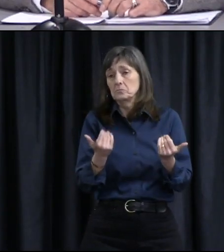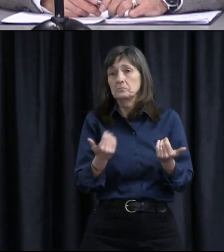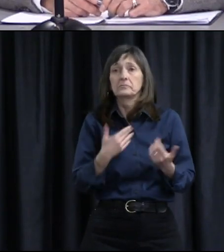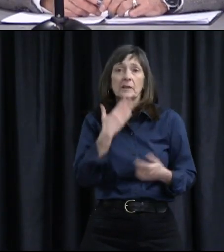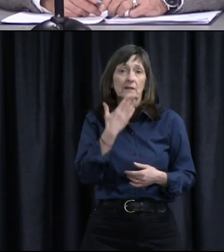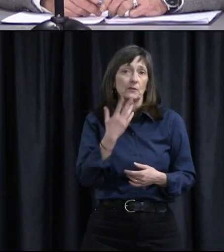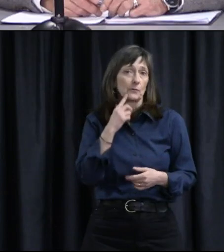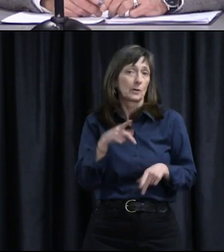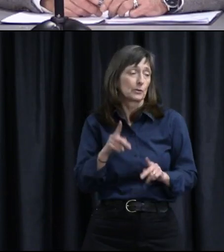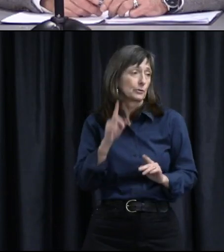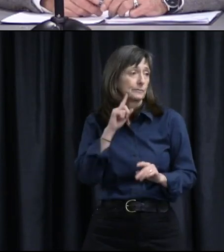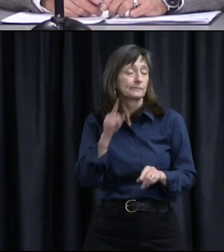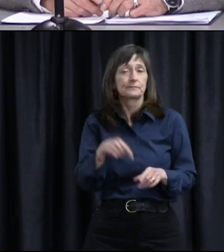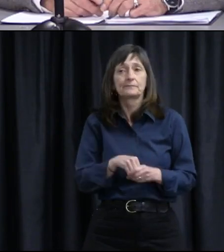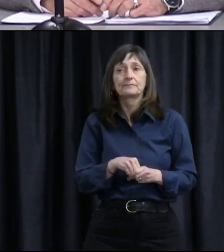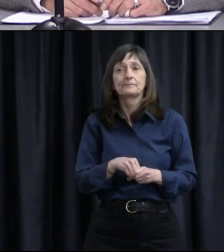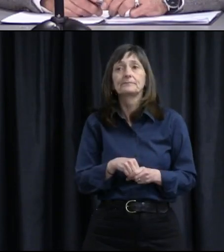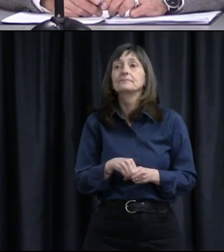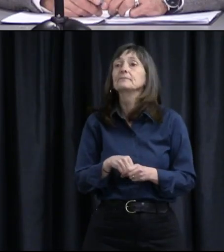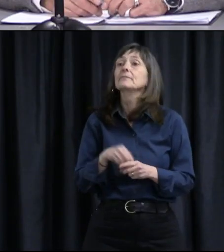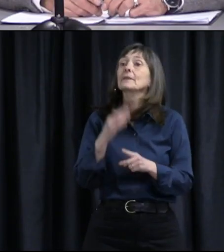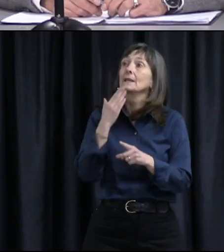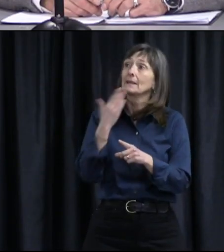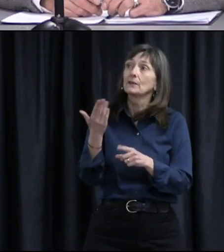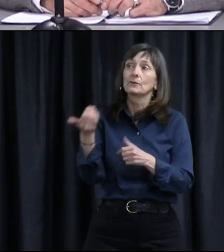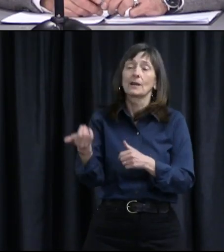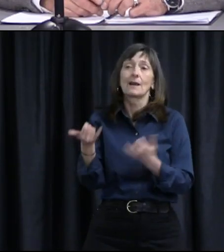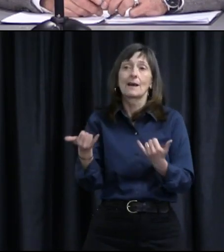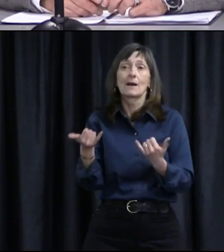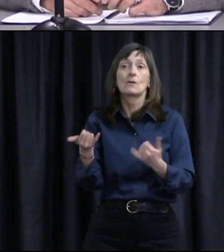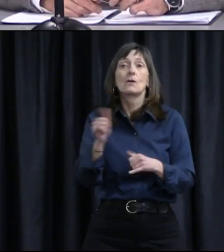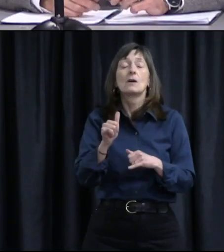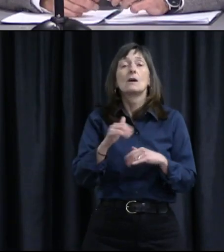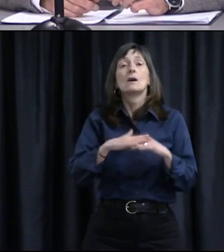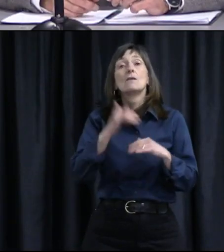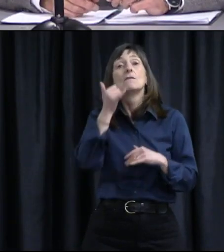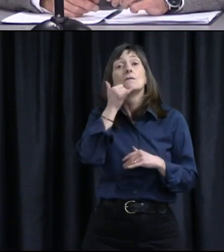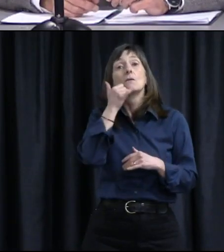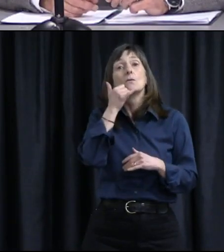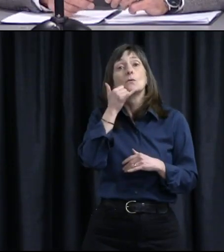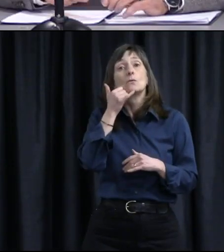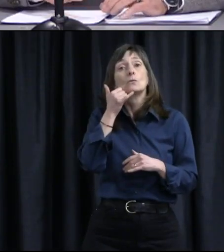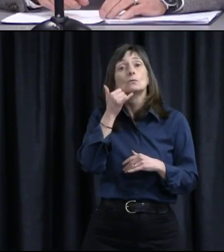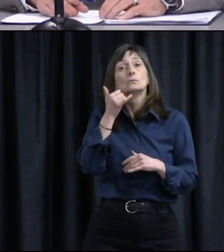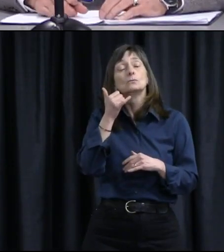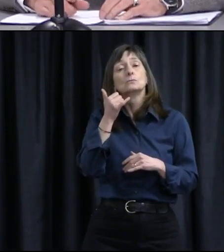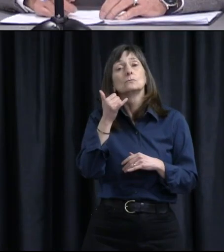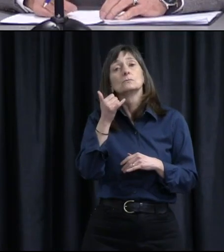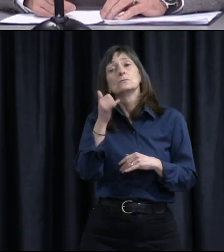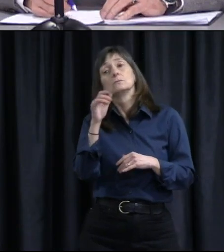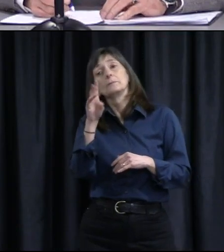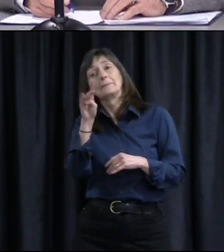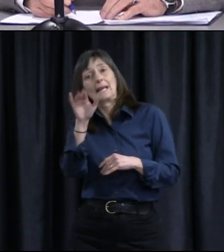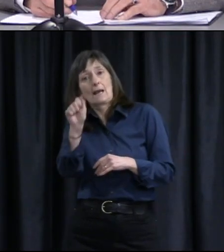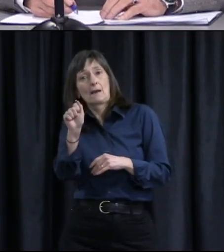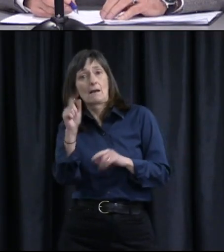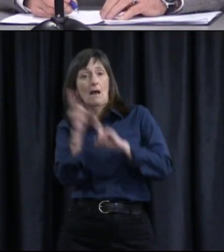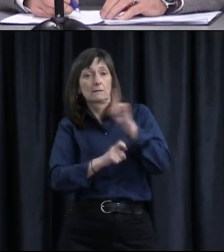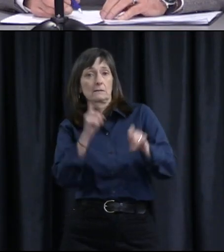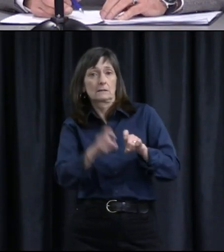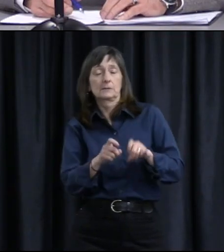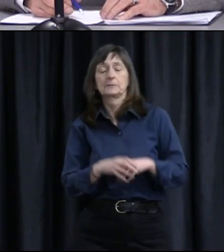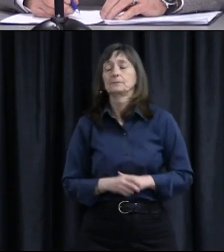opportunity, Premier. Thank you, Minister. I'll now turn this over to our online operator for questions from the media. Thank